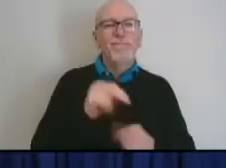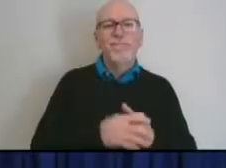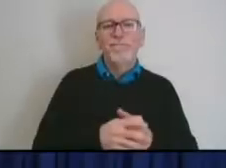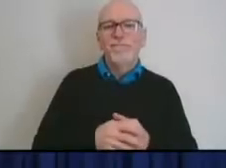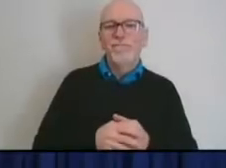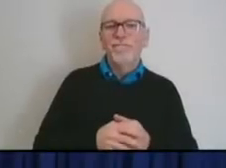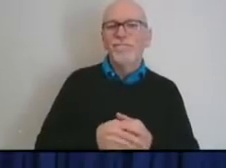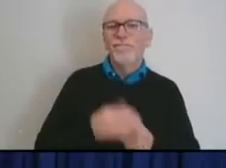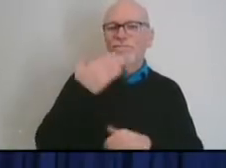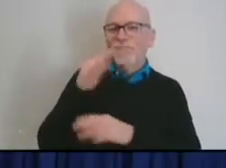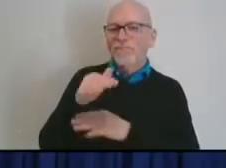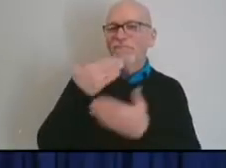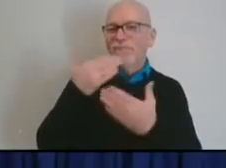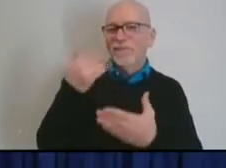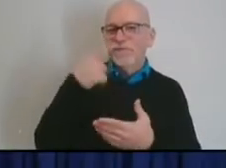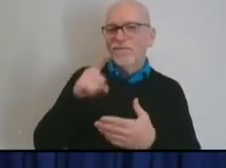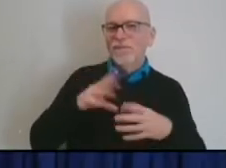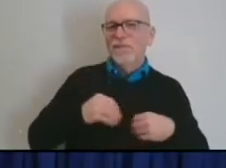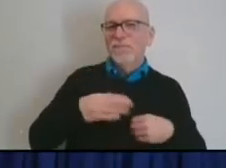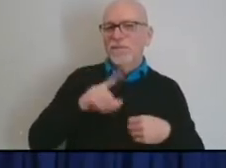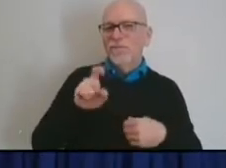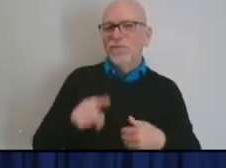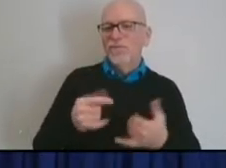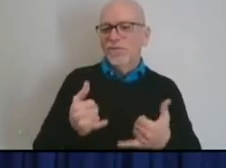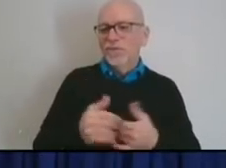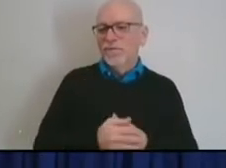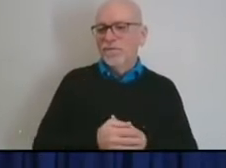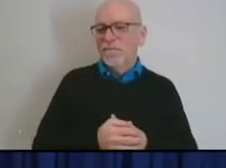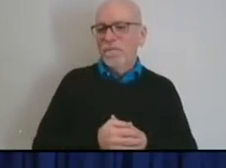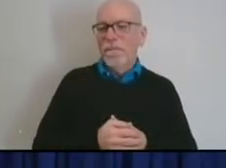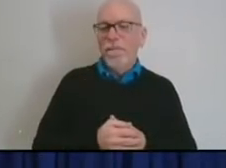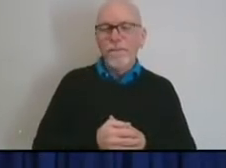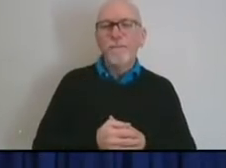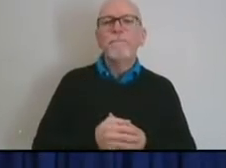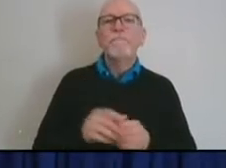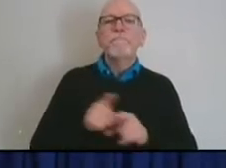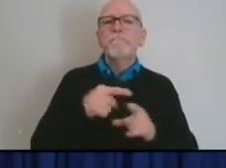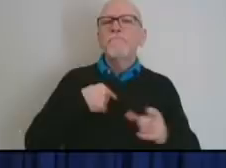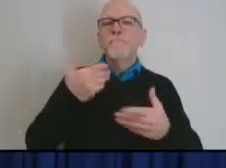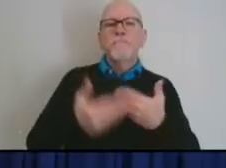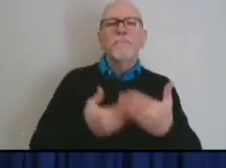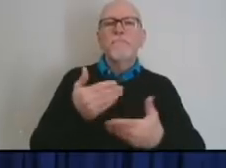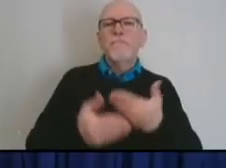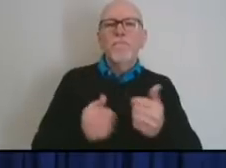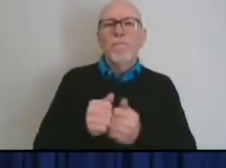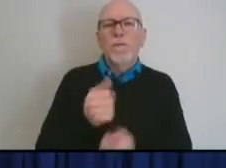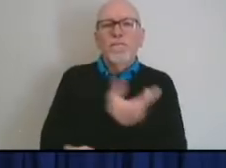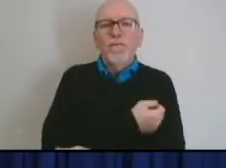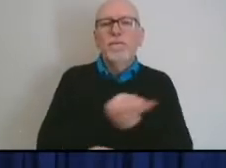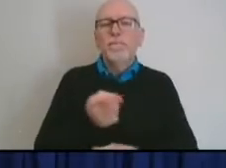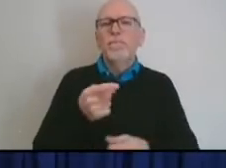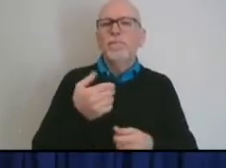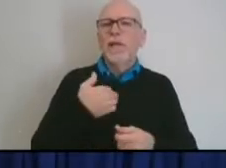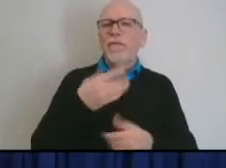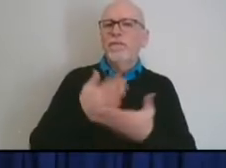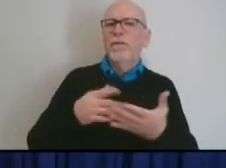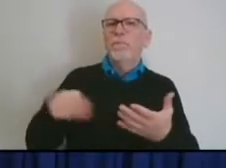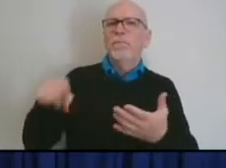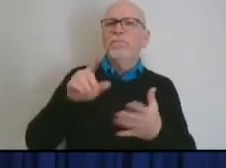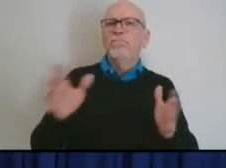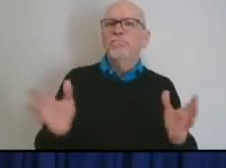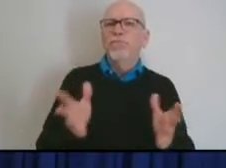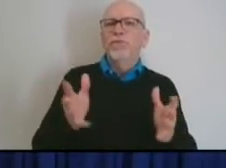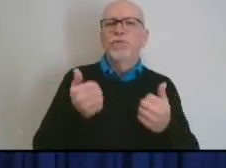Good afternoon, and thank you for taking my question today. Sure. As we move forward with the vaccine, there's been a push by some to